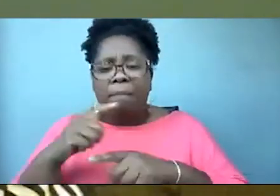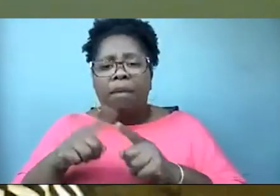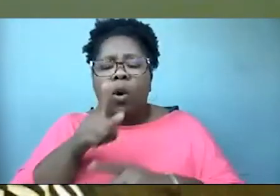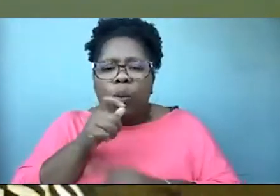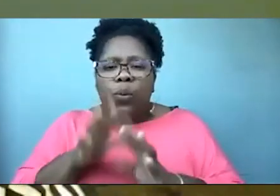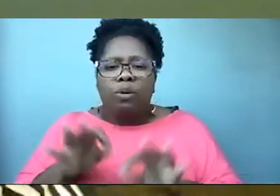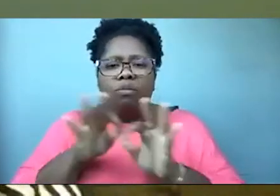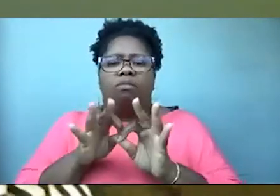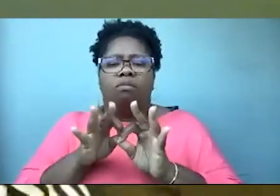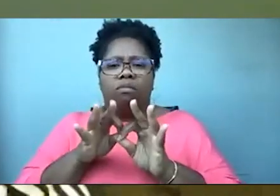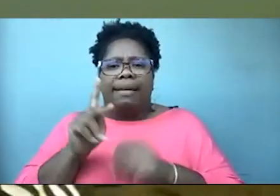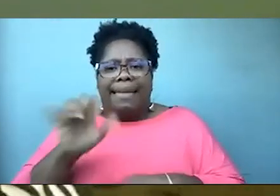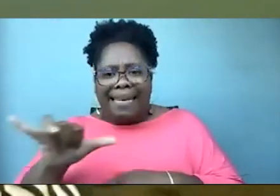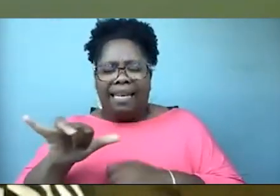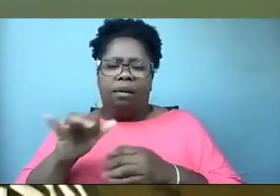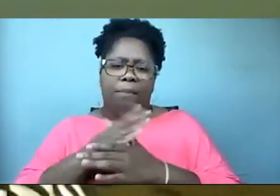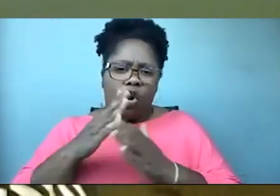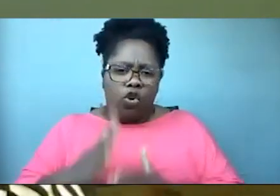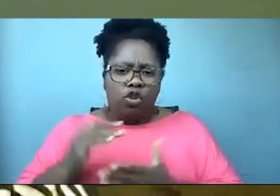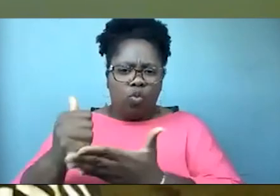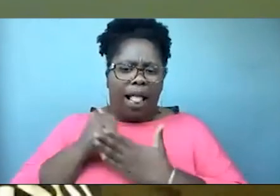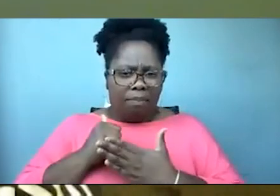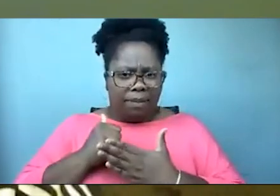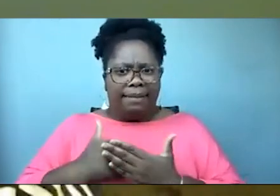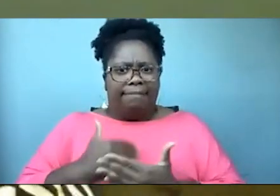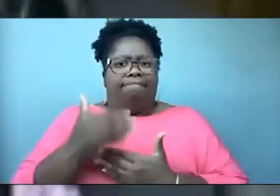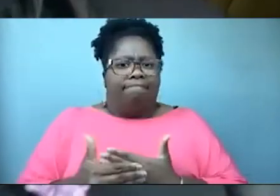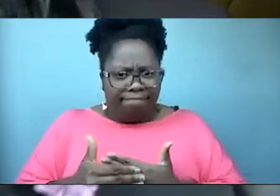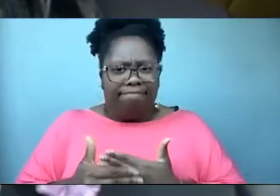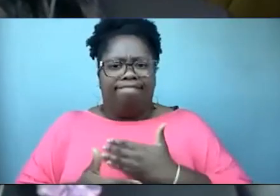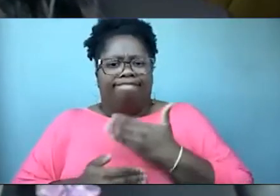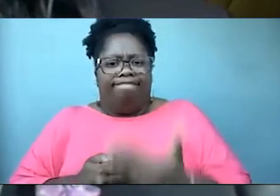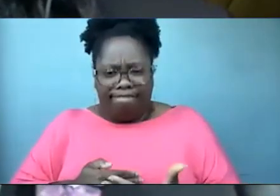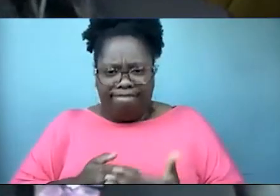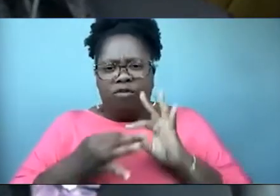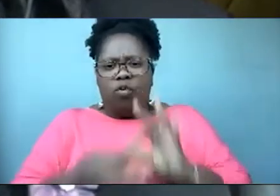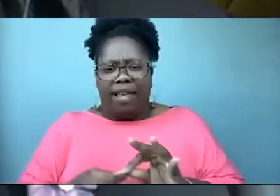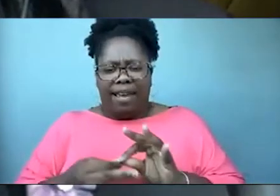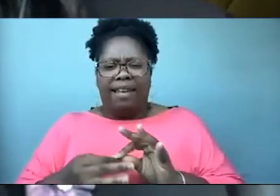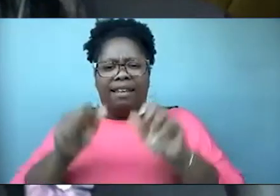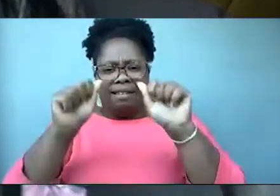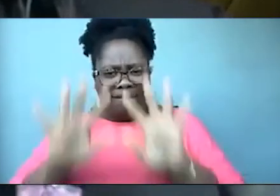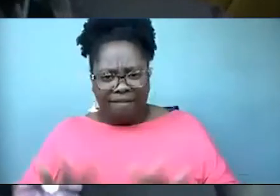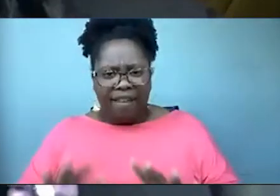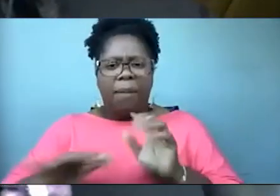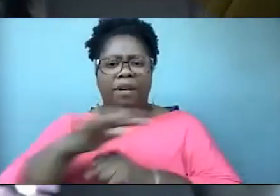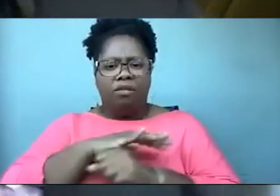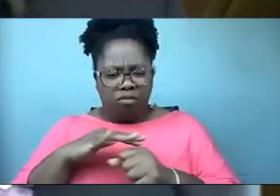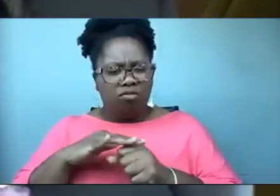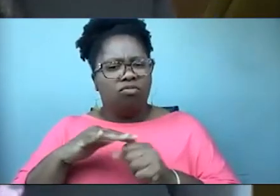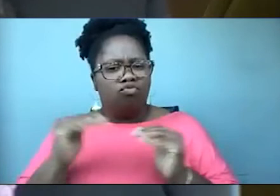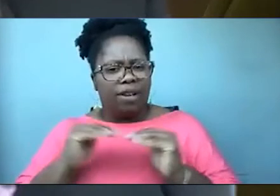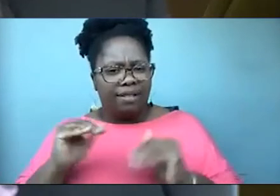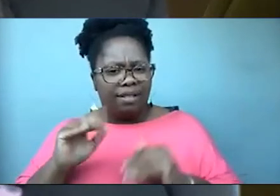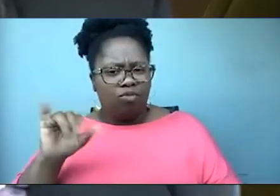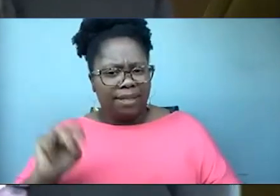around environmental justice and environmental racism? Well, I think Earth Justice has been very helpful to communities that reached